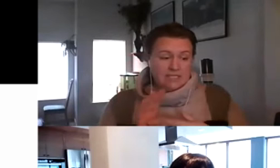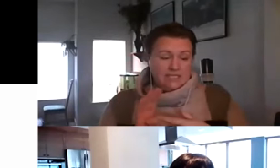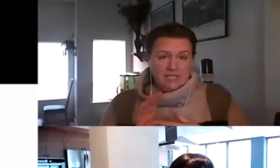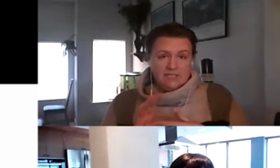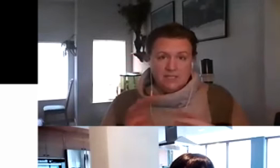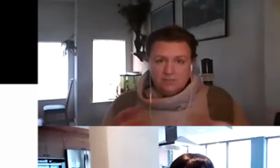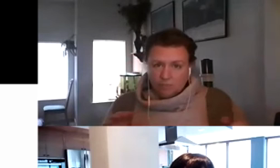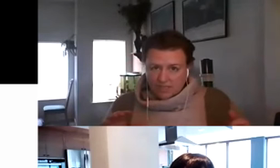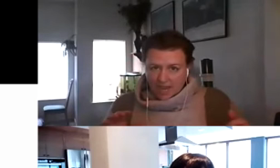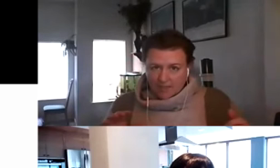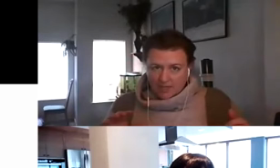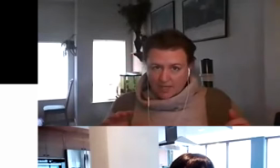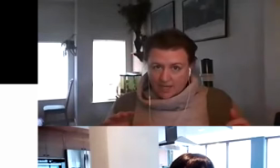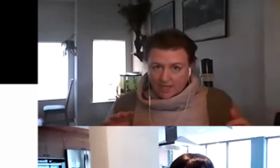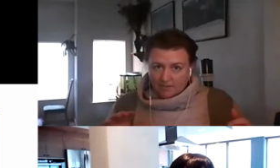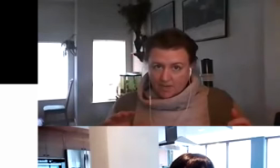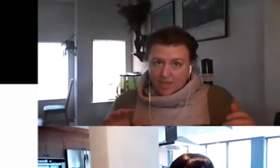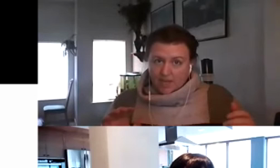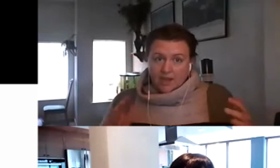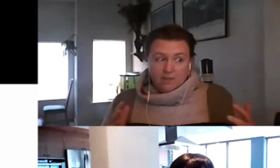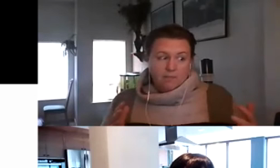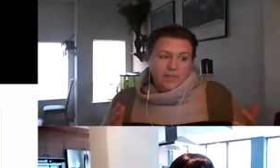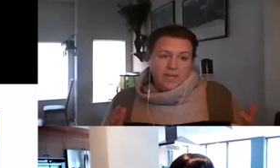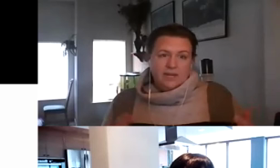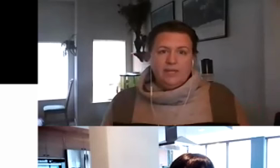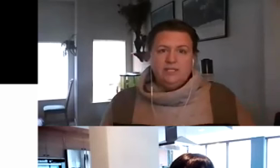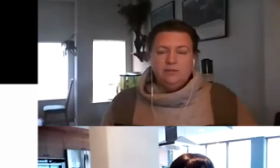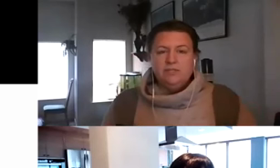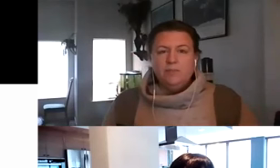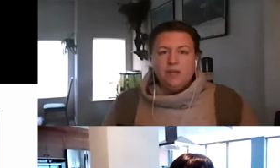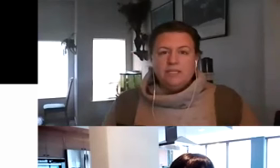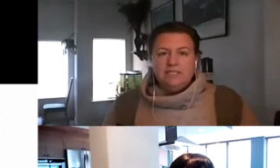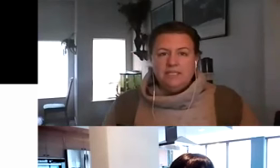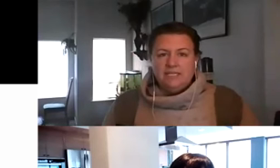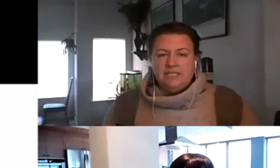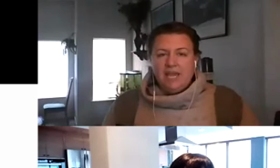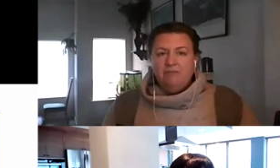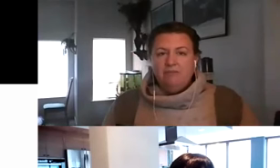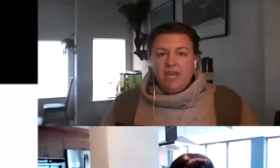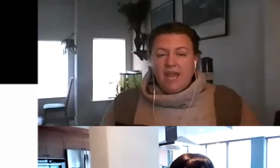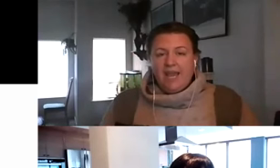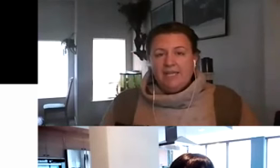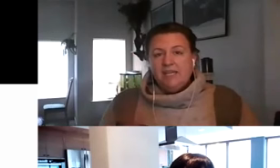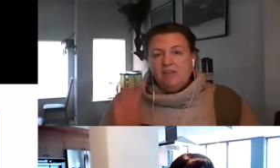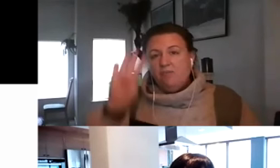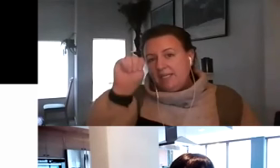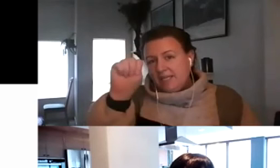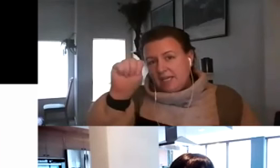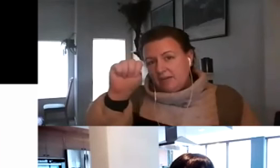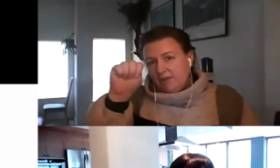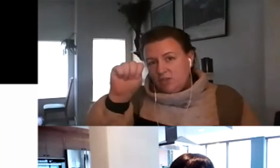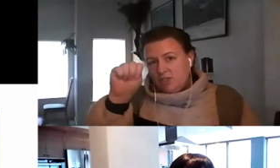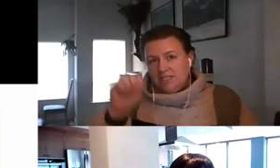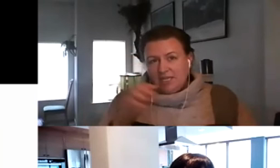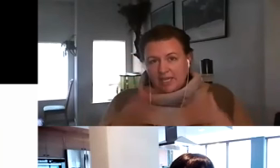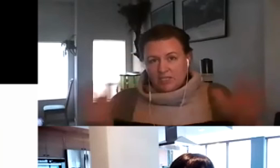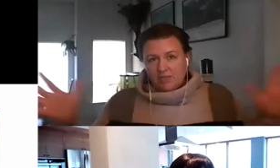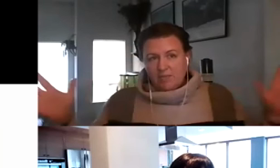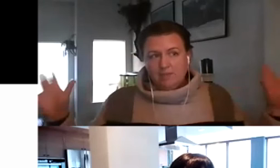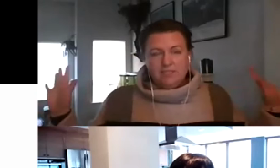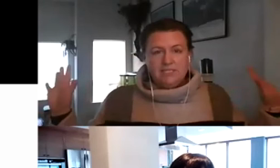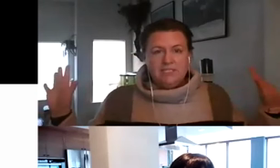brain instinct says what's happening, and I'm getting ready to respond to stay safe. And if my executive